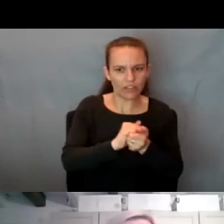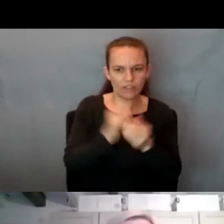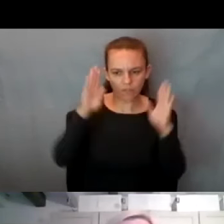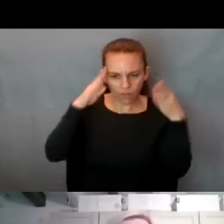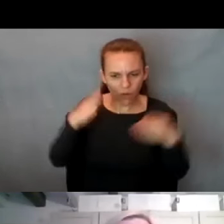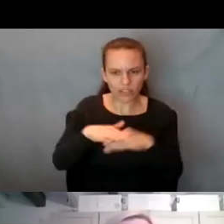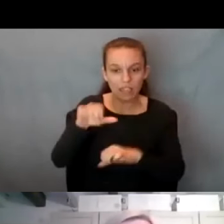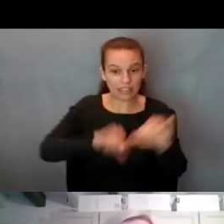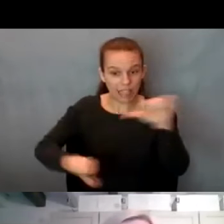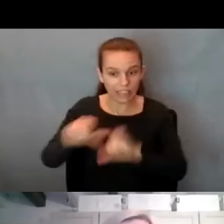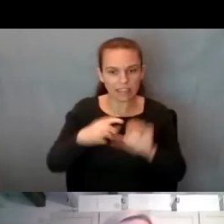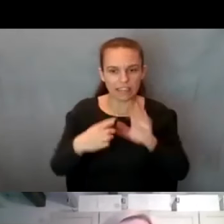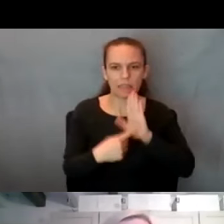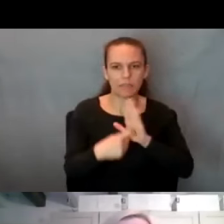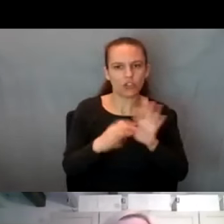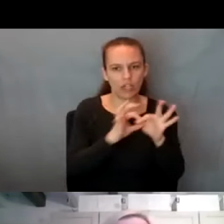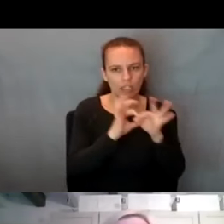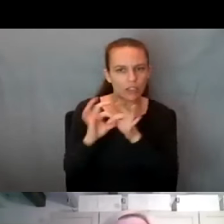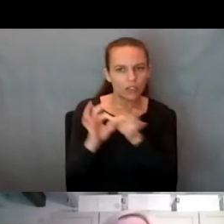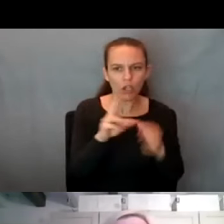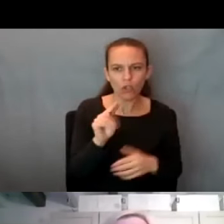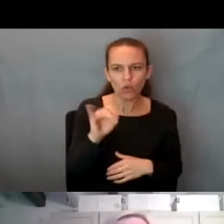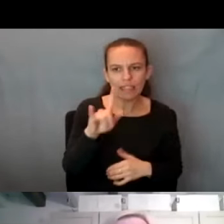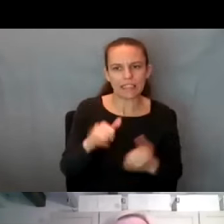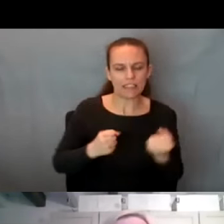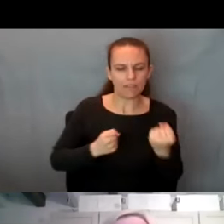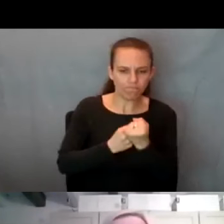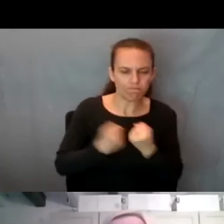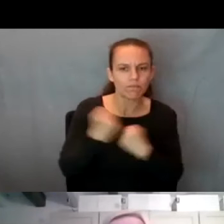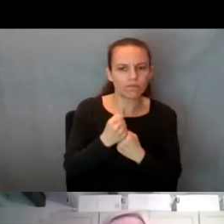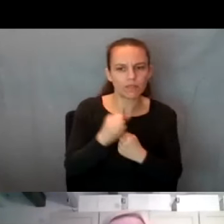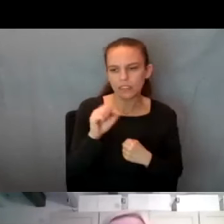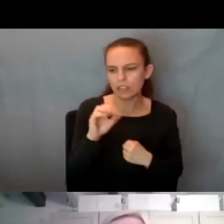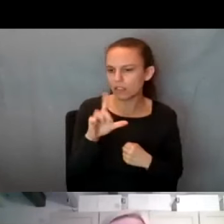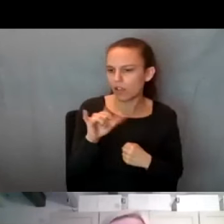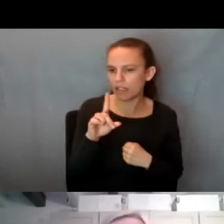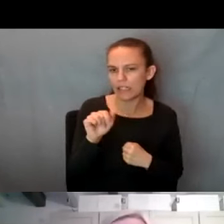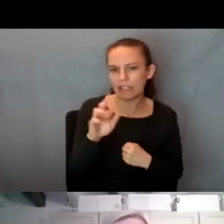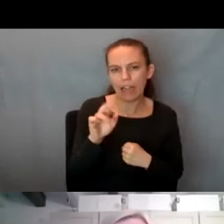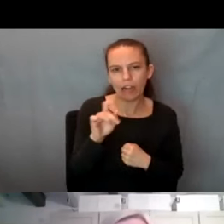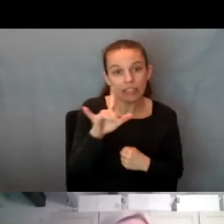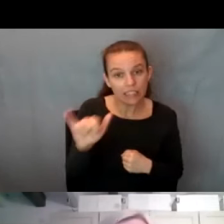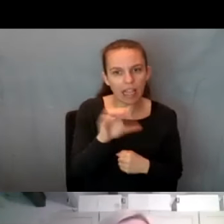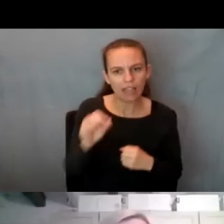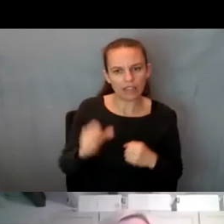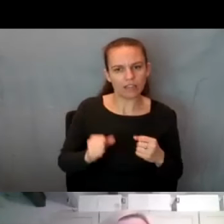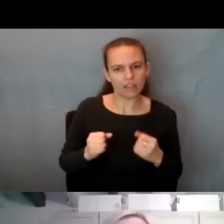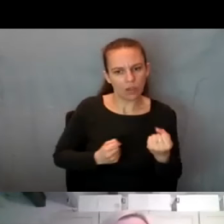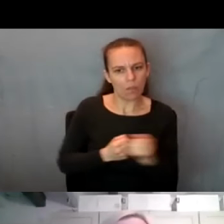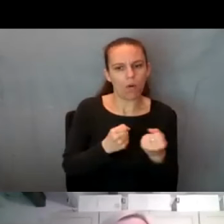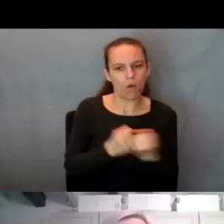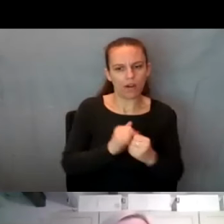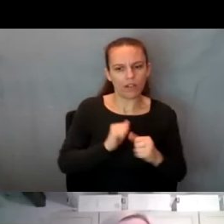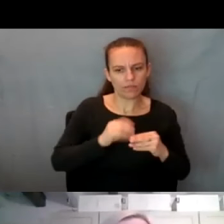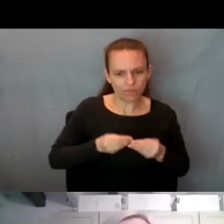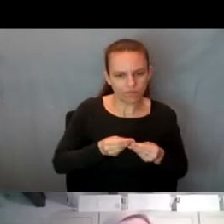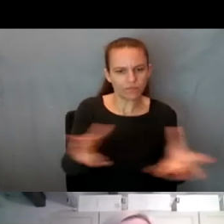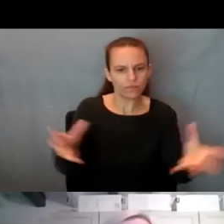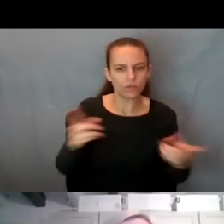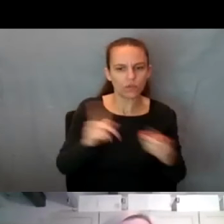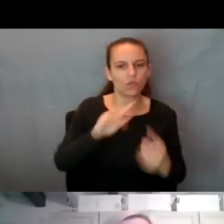unity, demonstrate solidarity, and support the implementation for all people of these